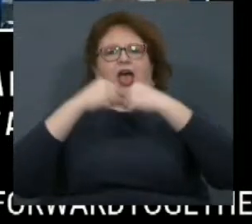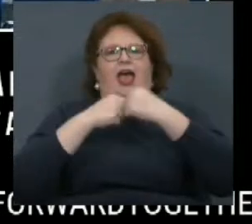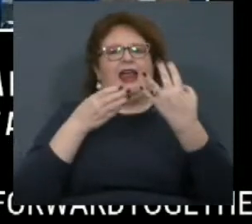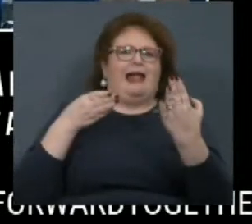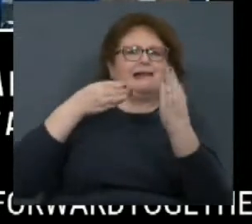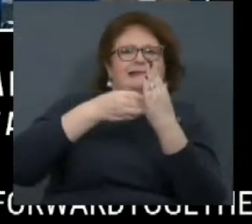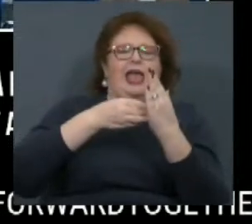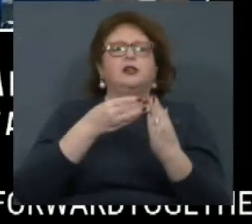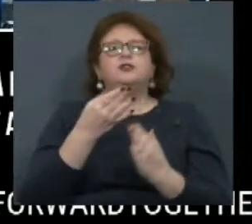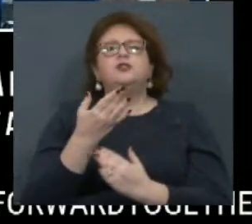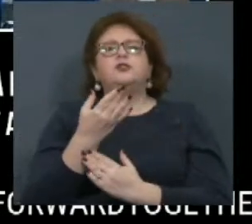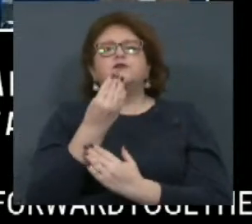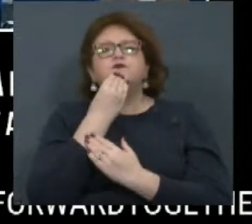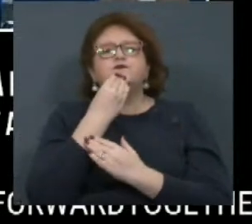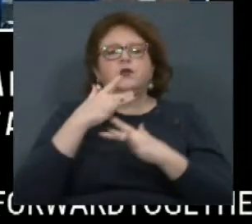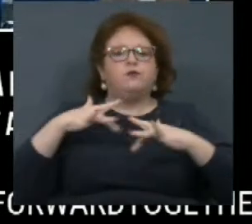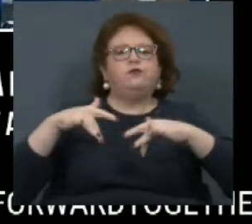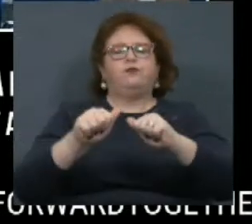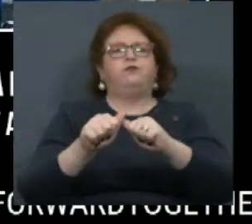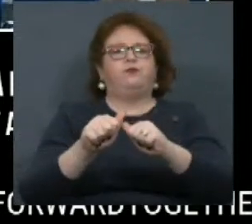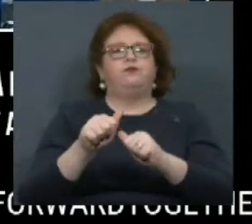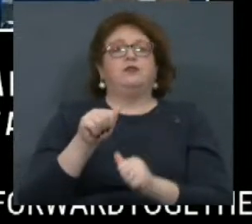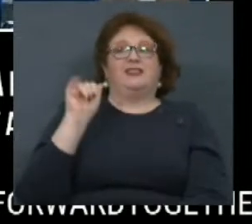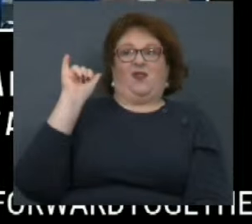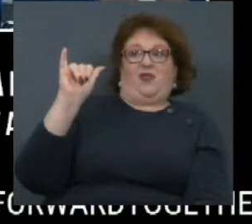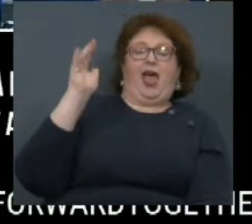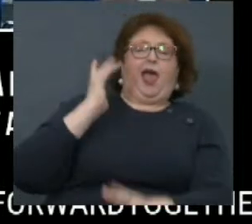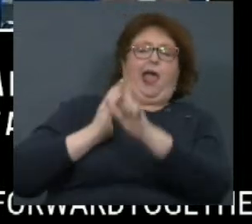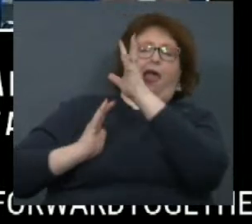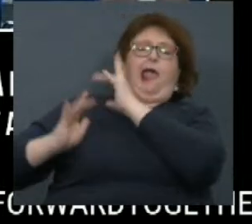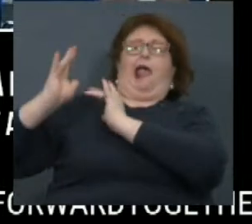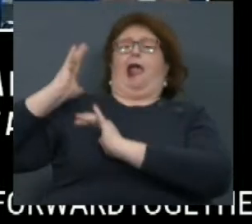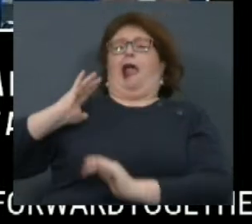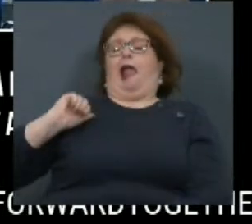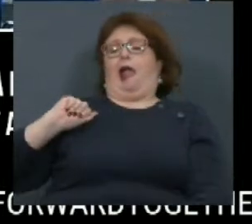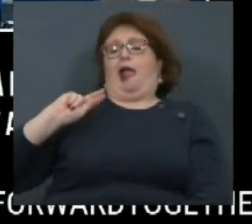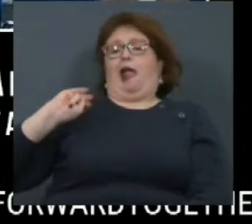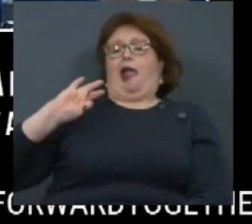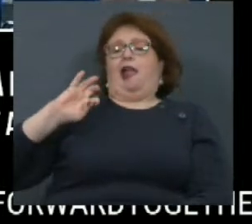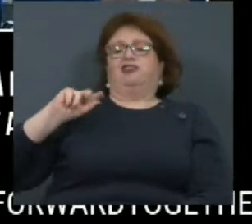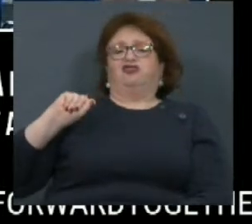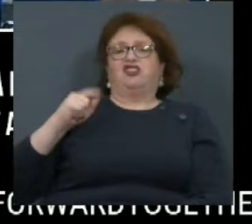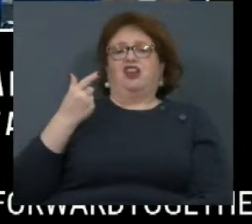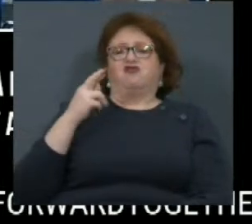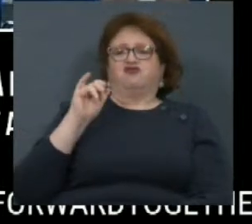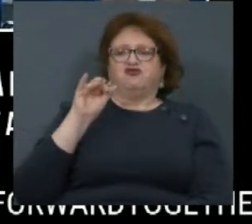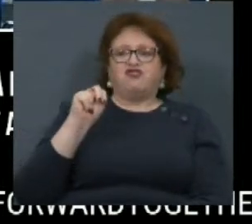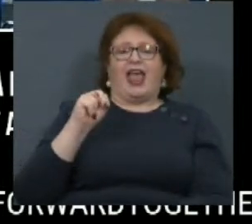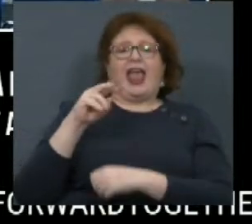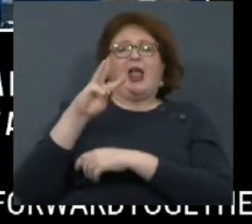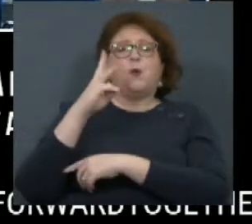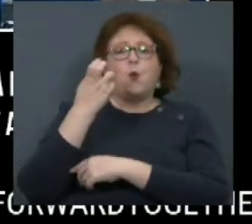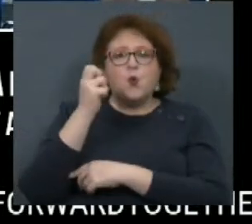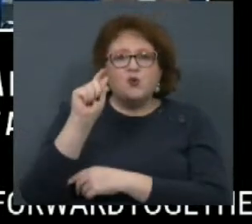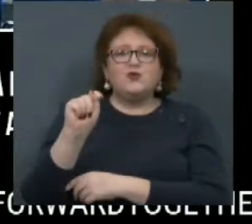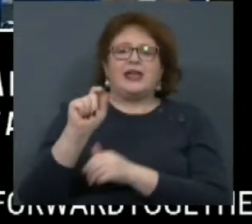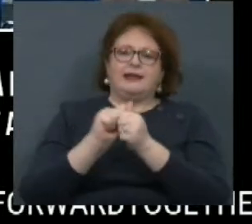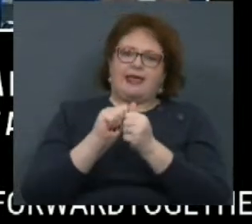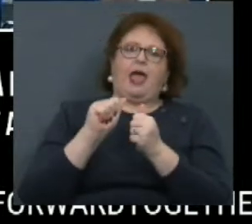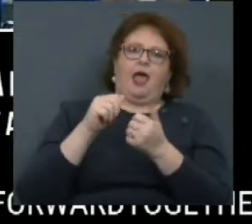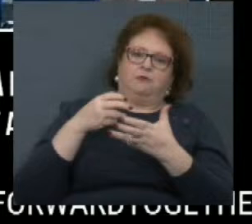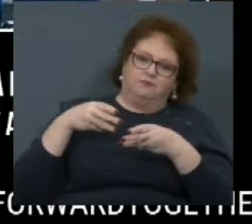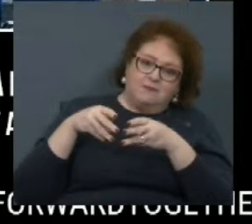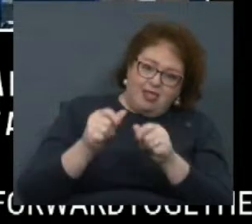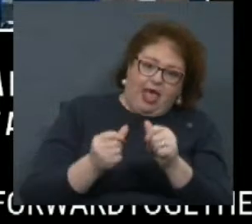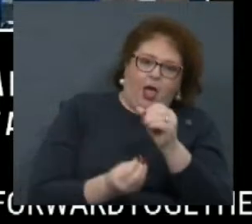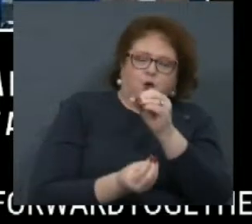developing ancient grain Sicilian wheat that can be developed into breads and also into pasta